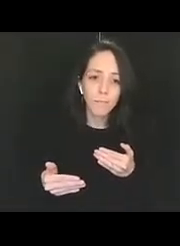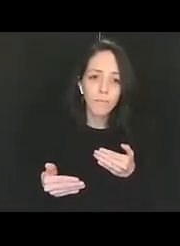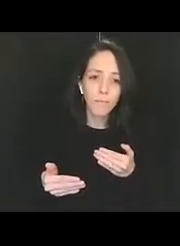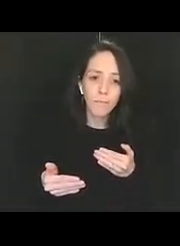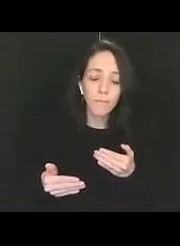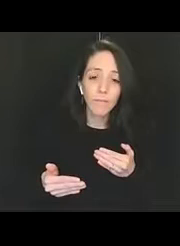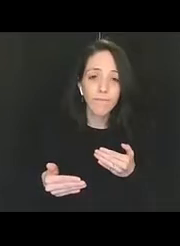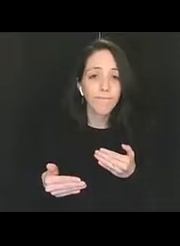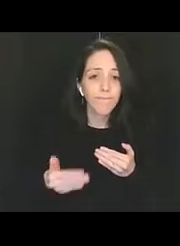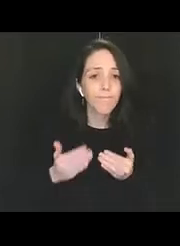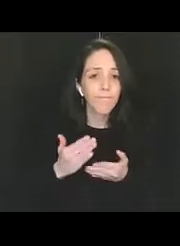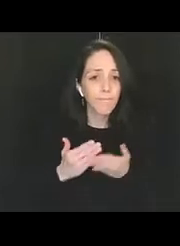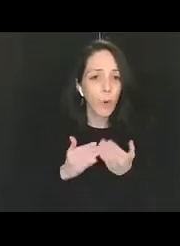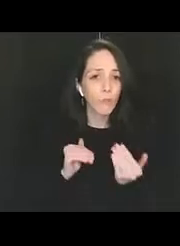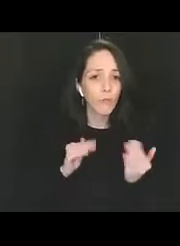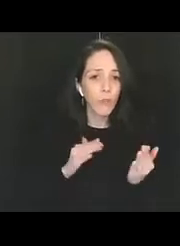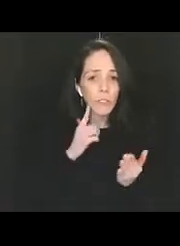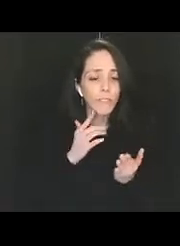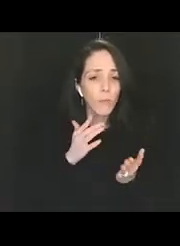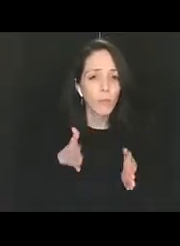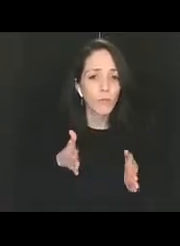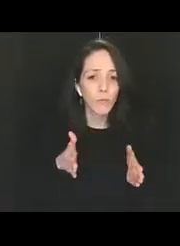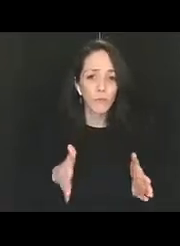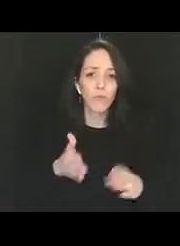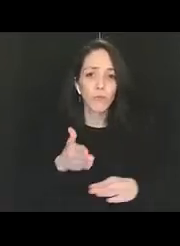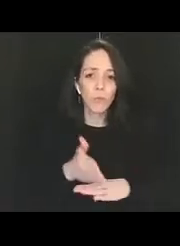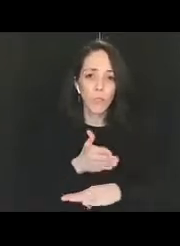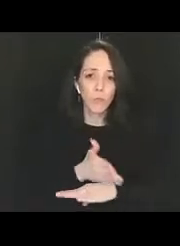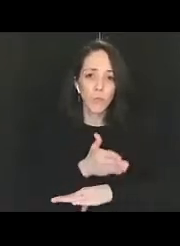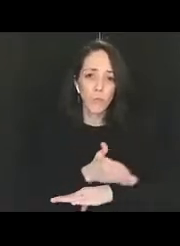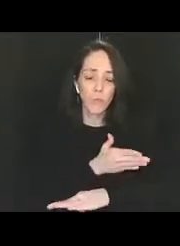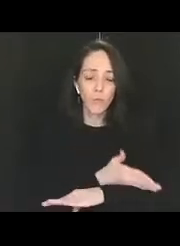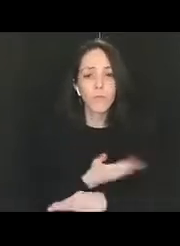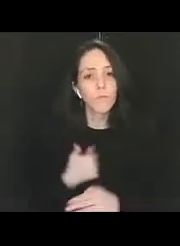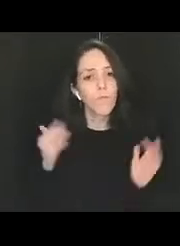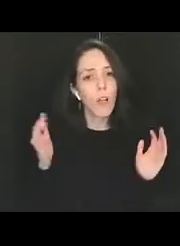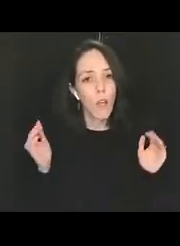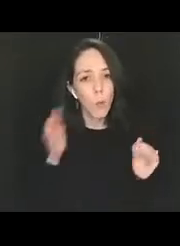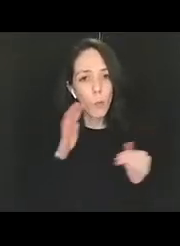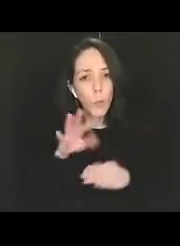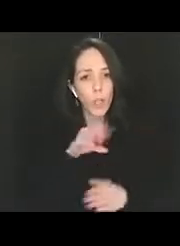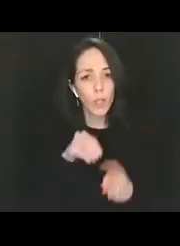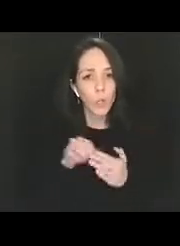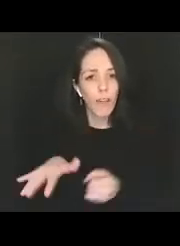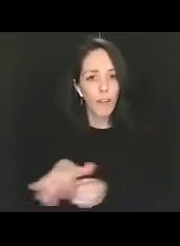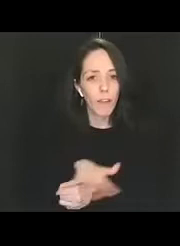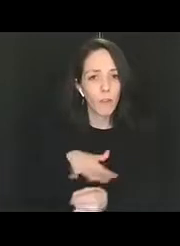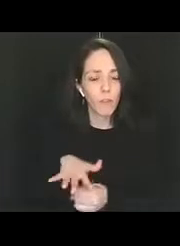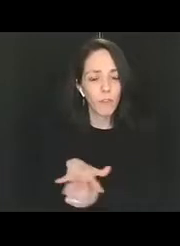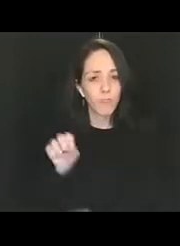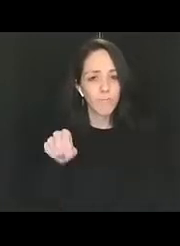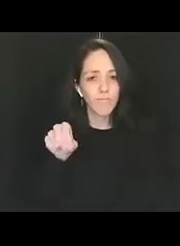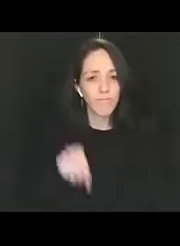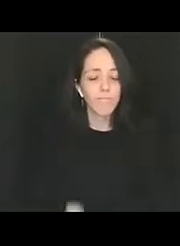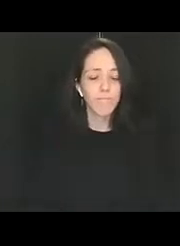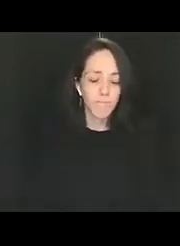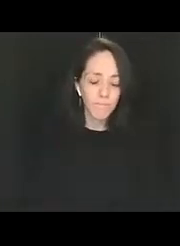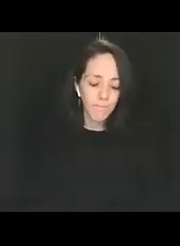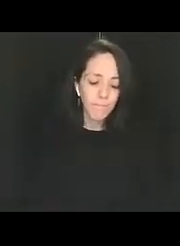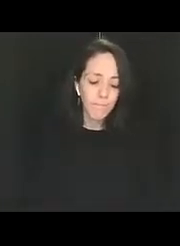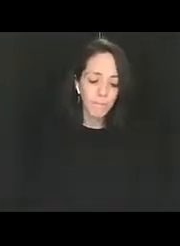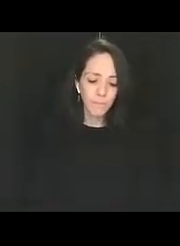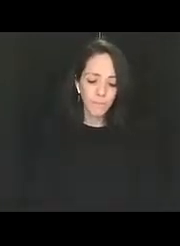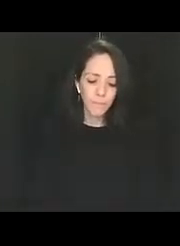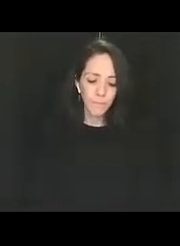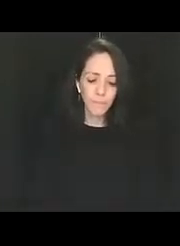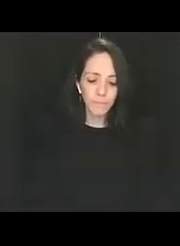street transportation improvement plan, it would hopefully include some projects that